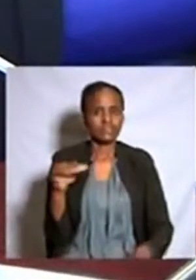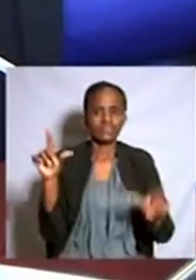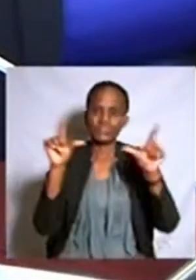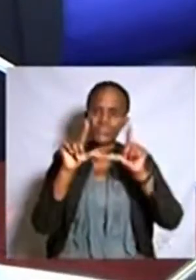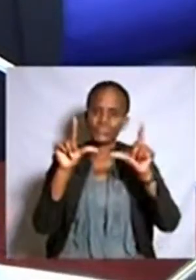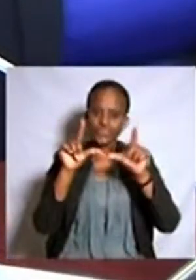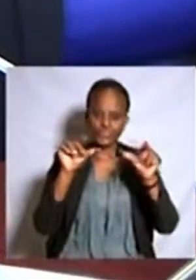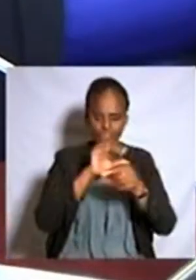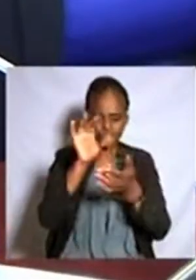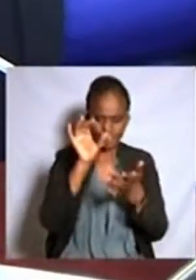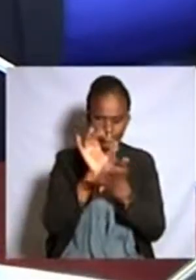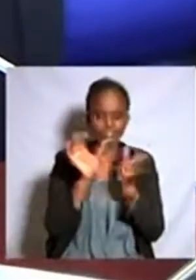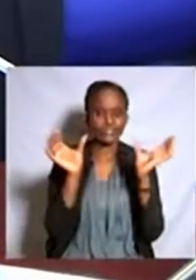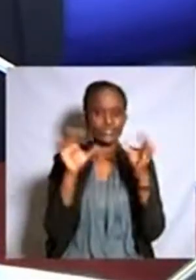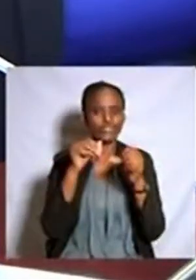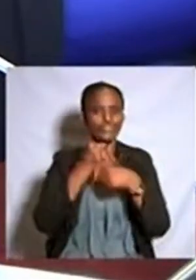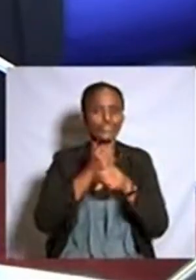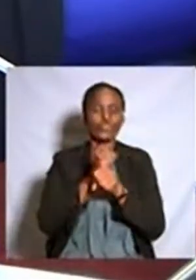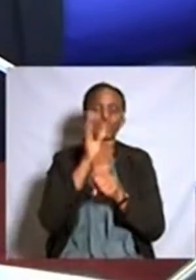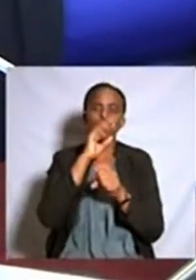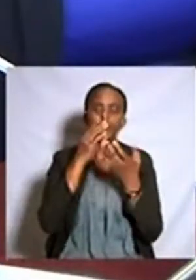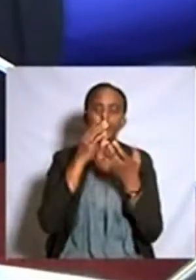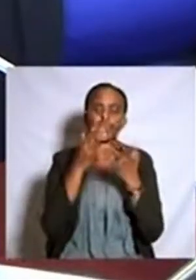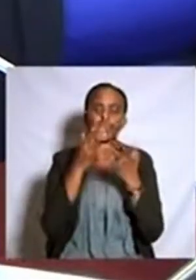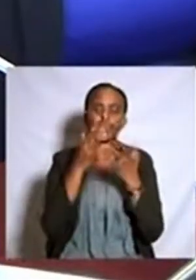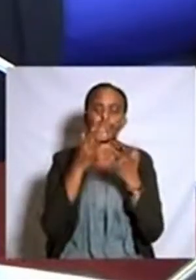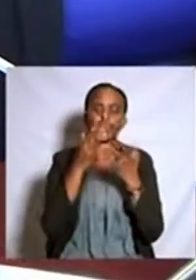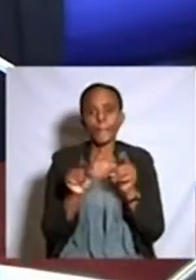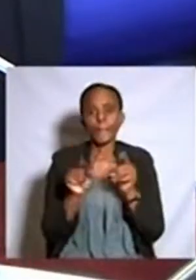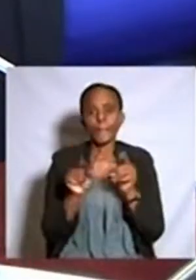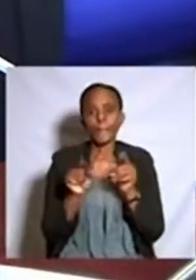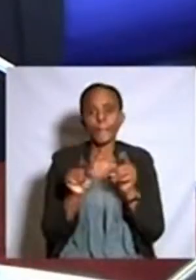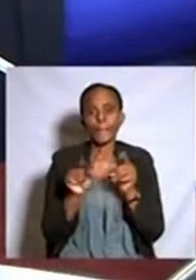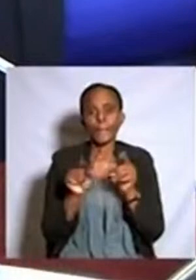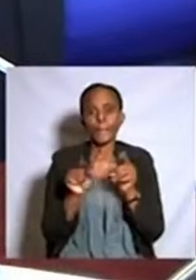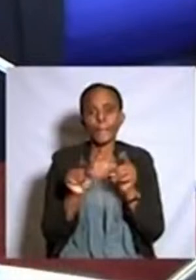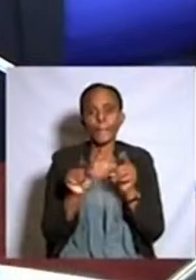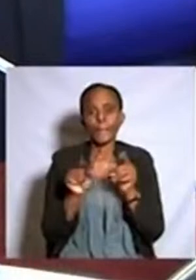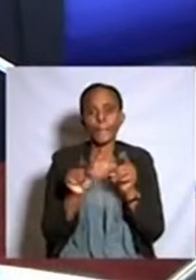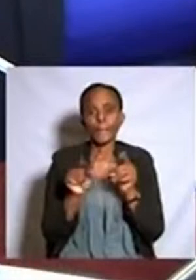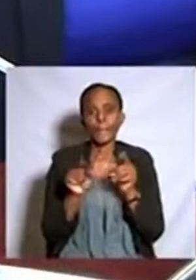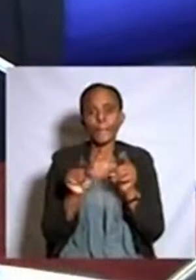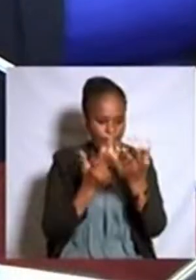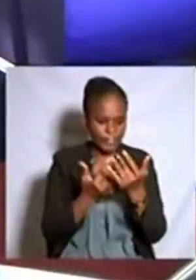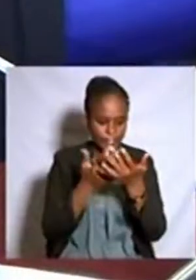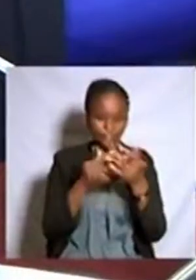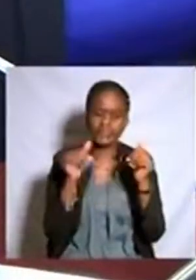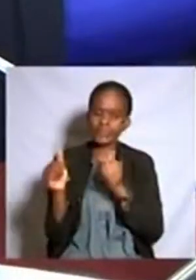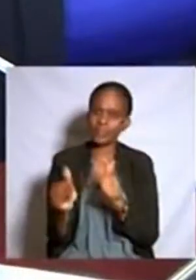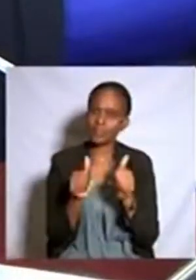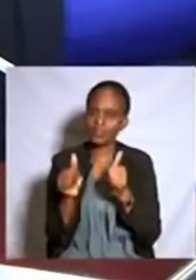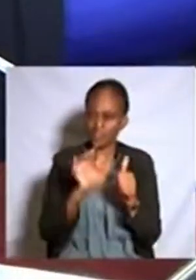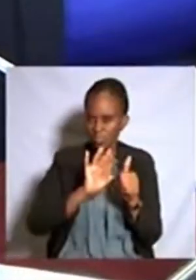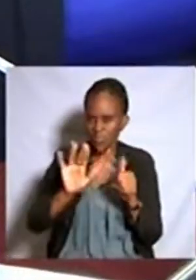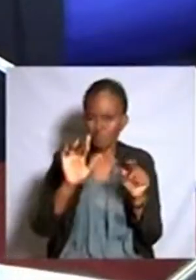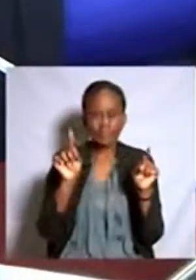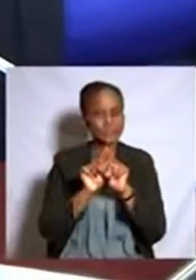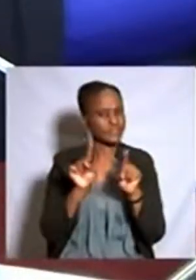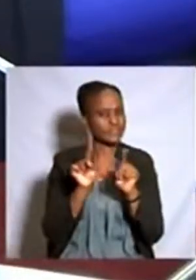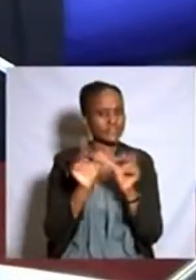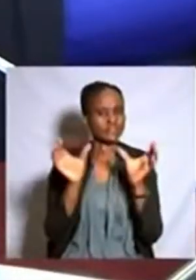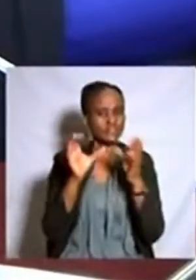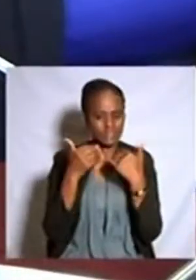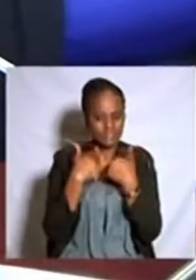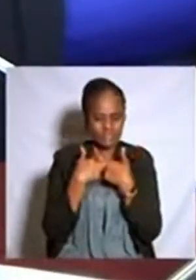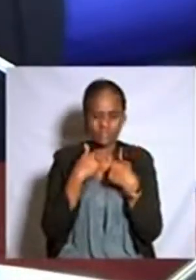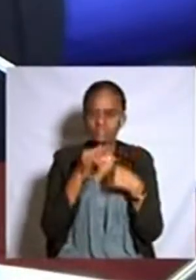to Chomatis Council was made, and still awaits action of the same. The council had